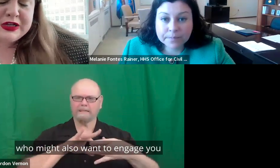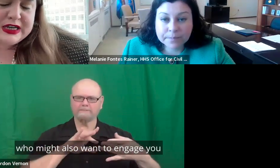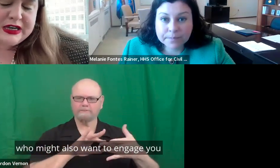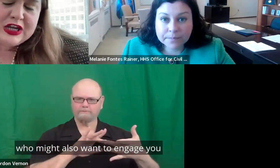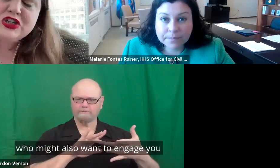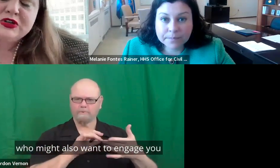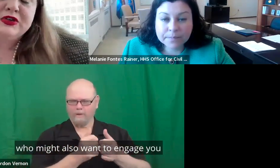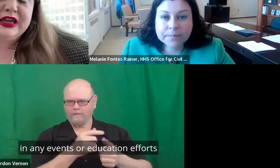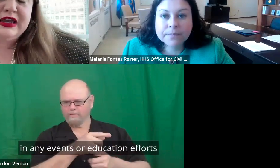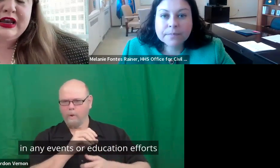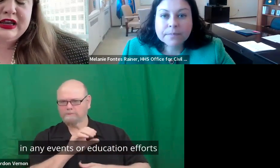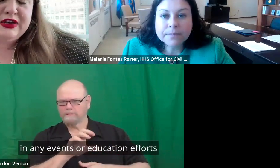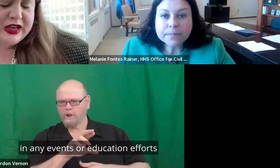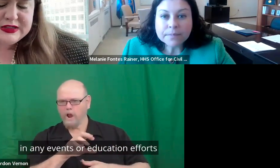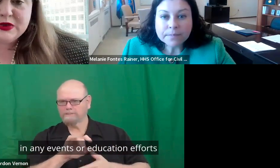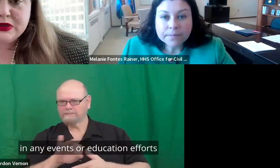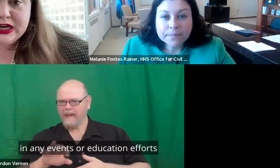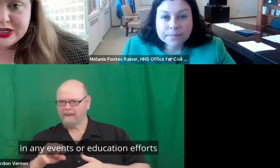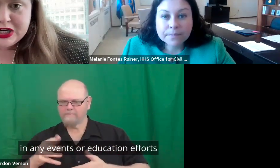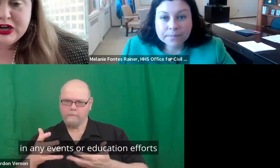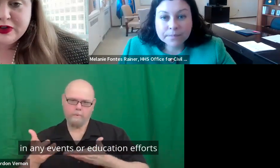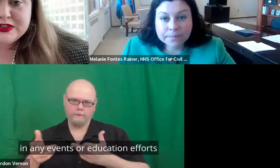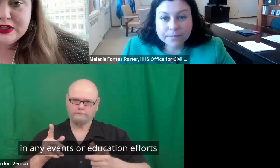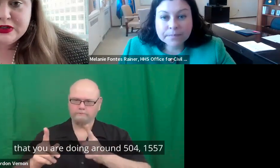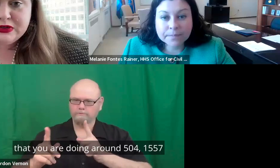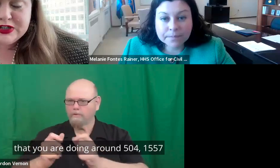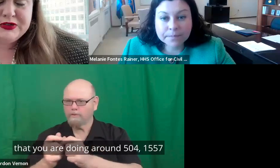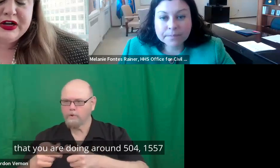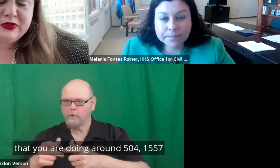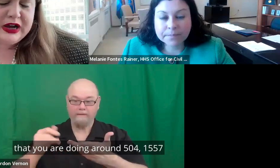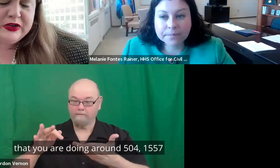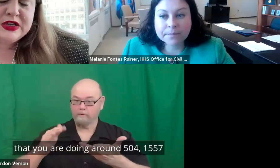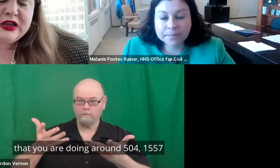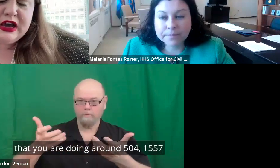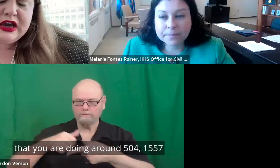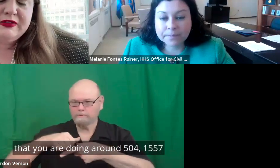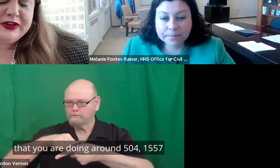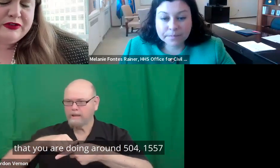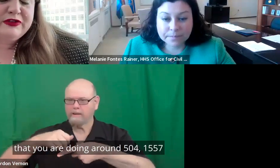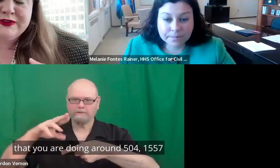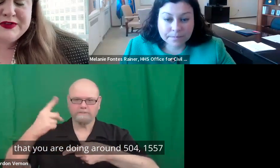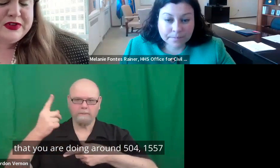also want to engage you in any events or education efforts that you are doing around